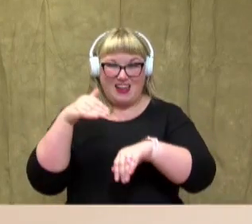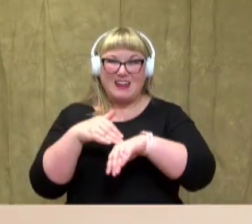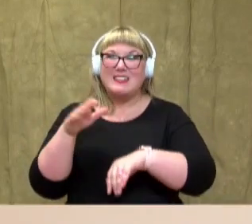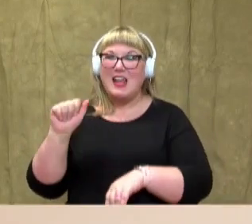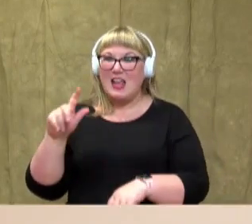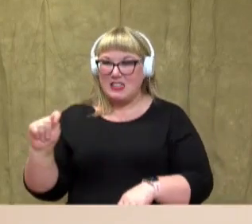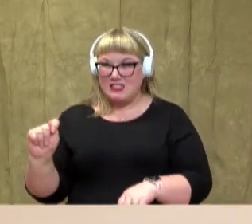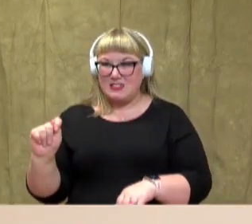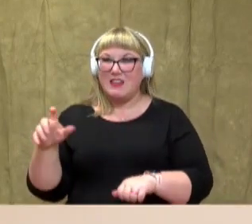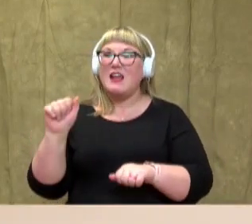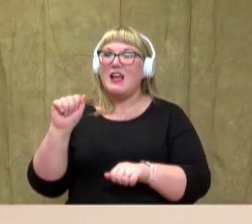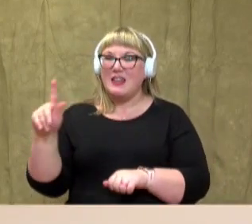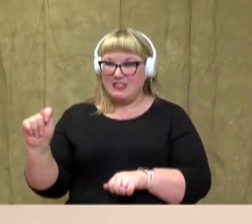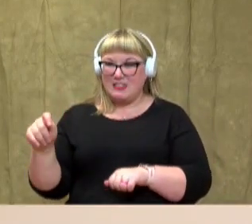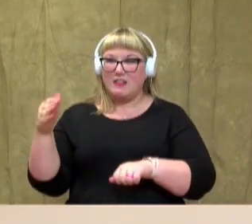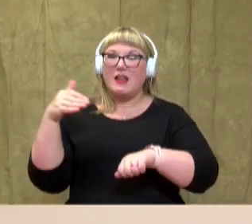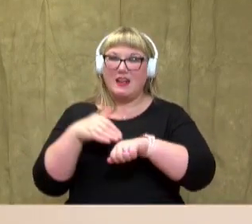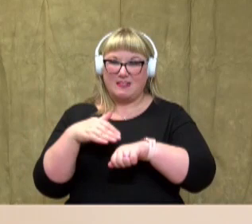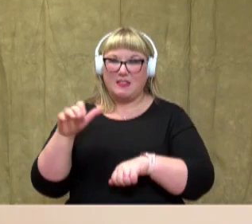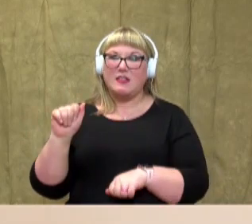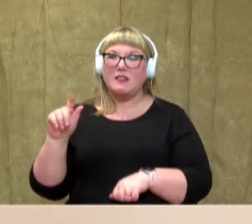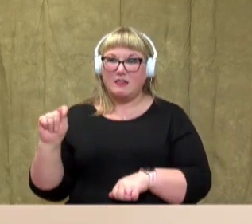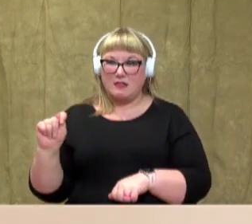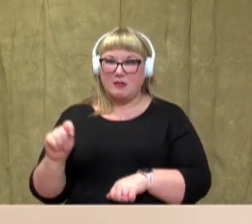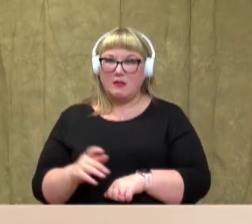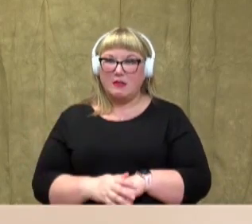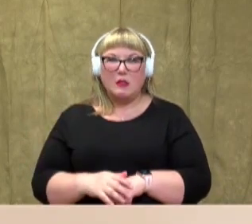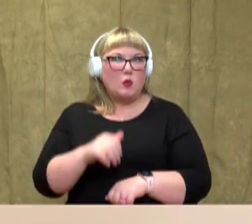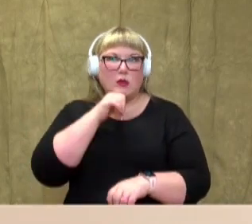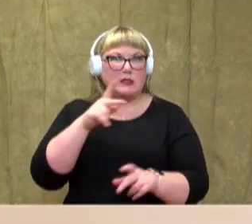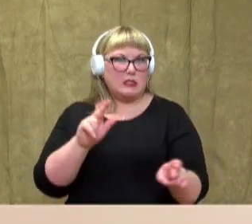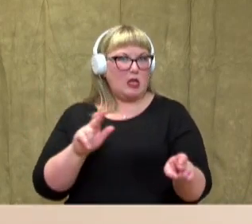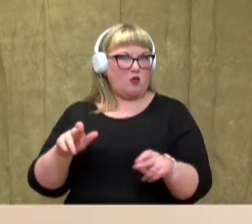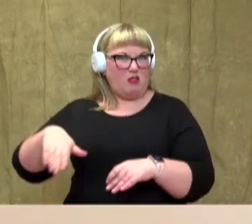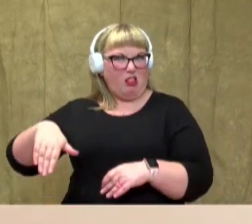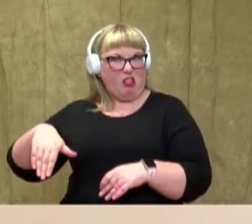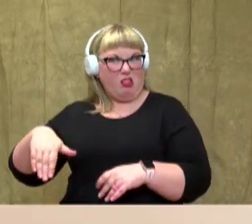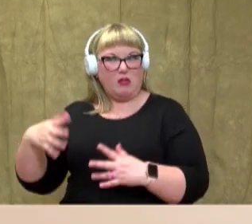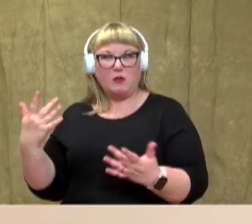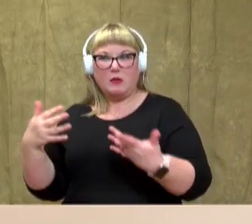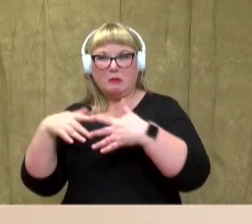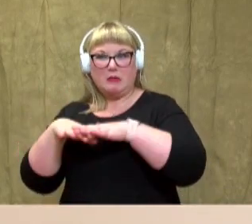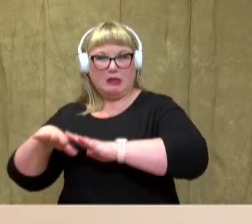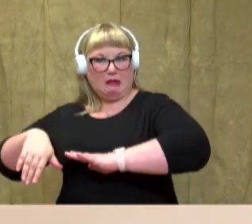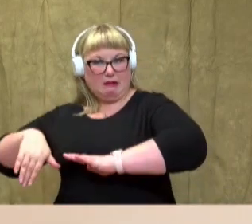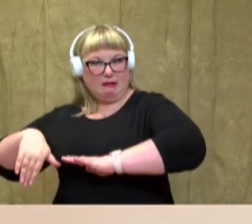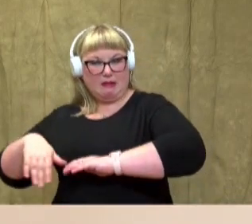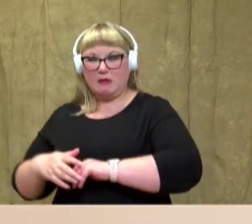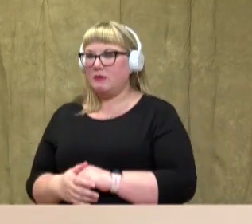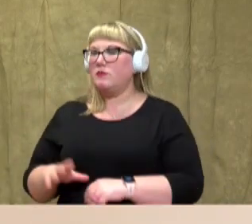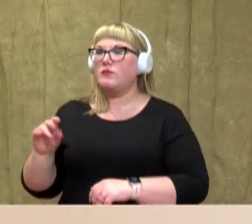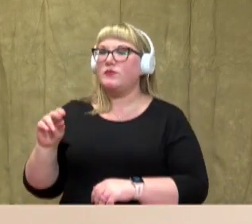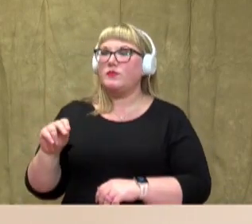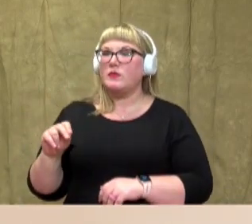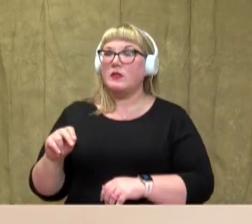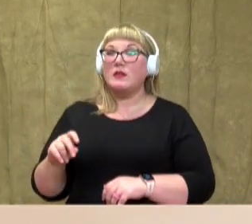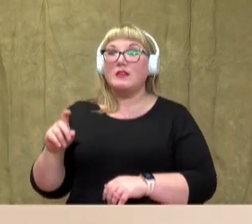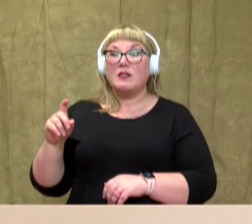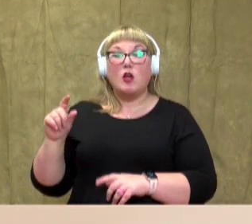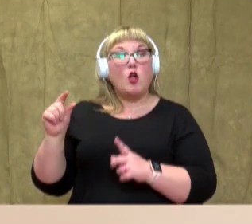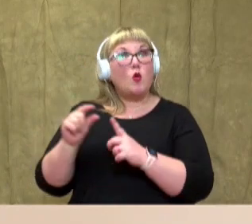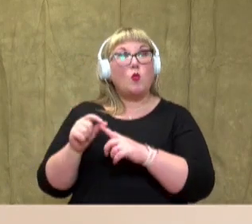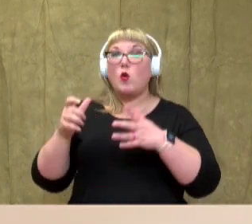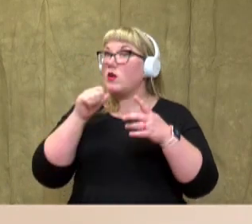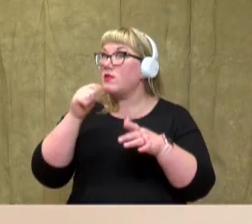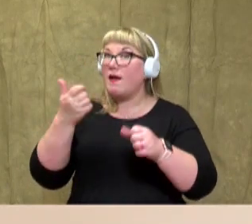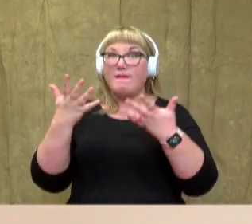Absolutely. I hear the word at, but we're not quite ready to start blending it, are we? No, our word is not